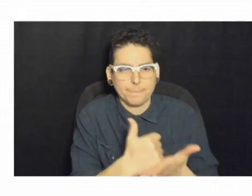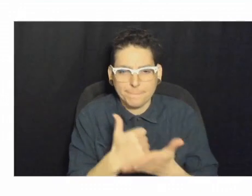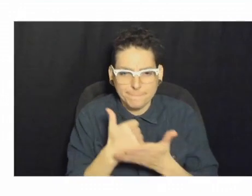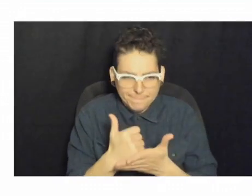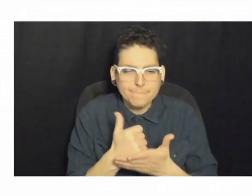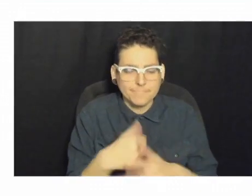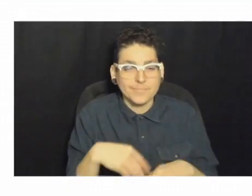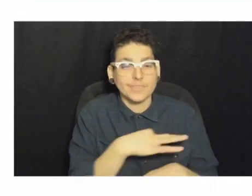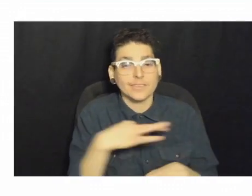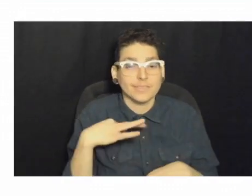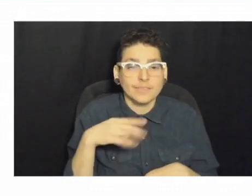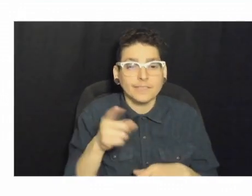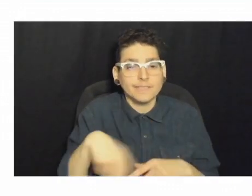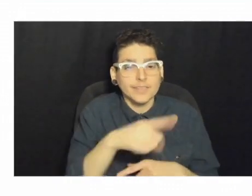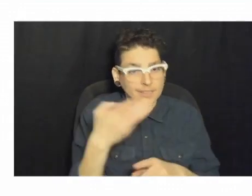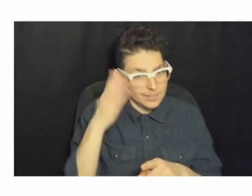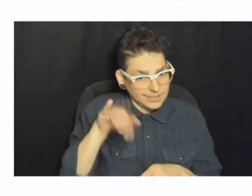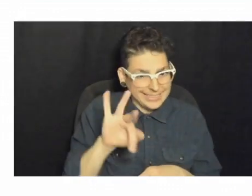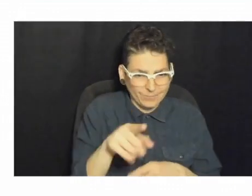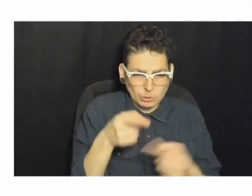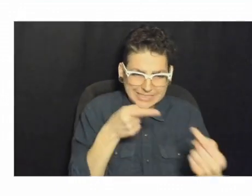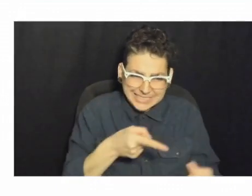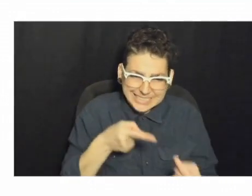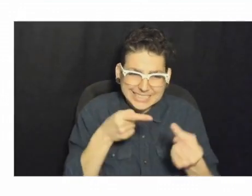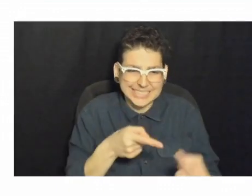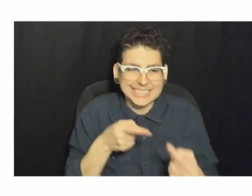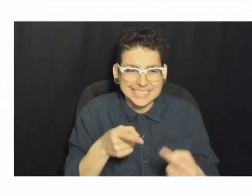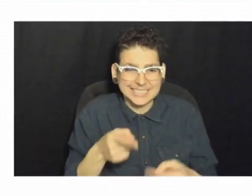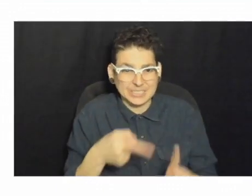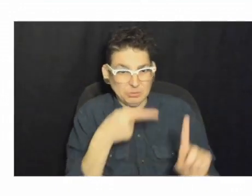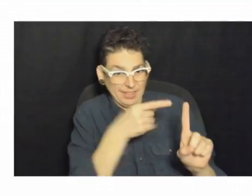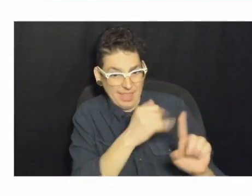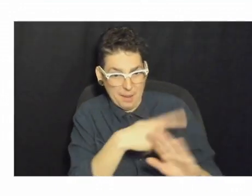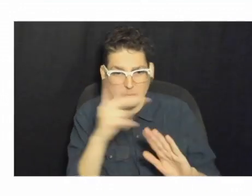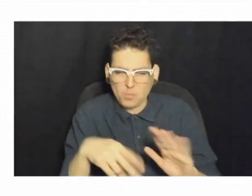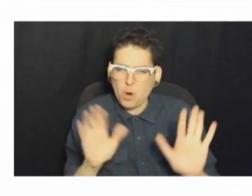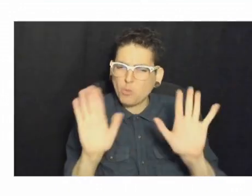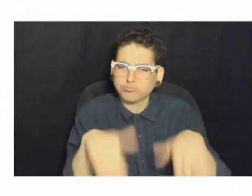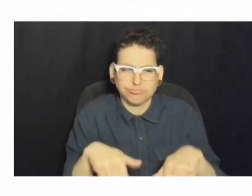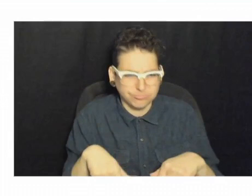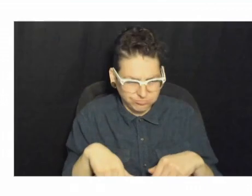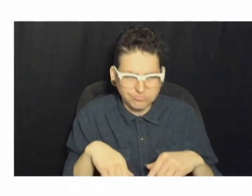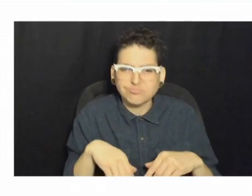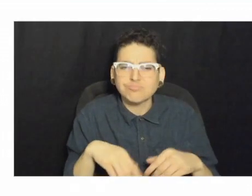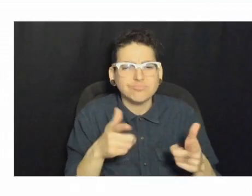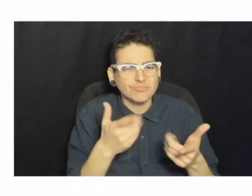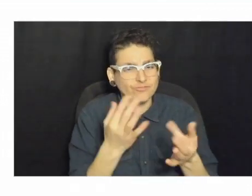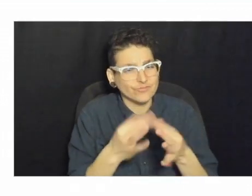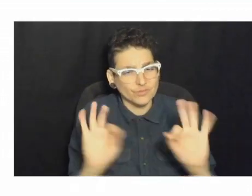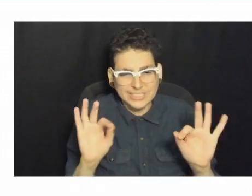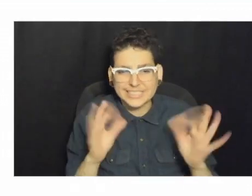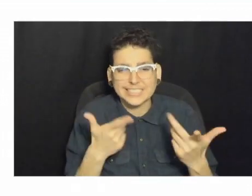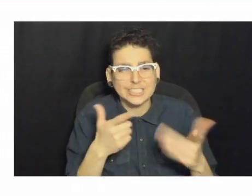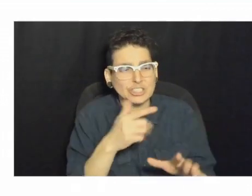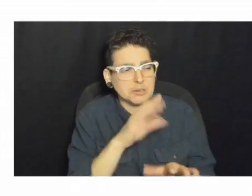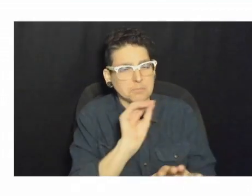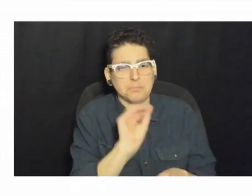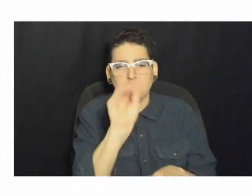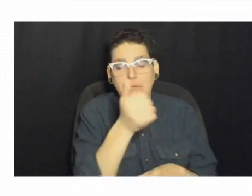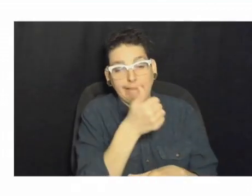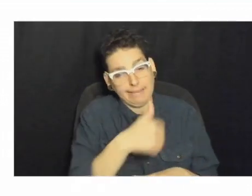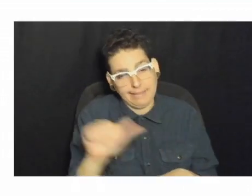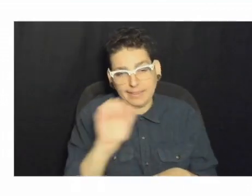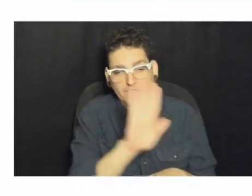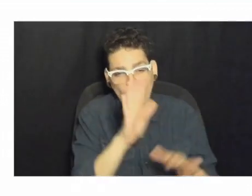reason, feel free to put any of your thoughts in the